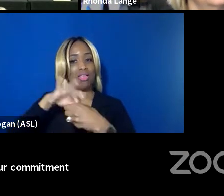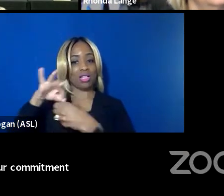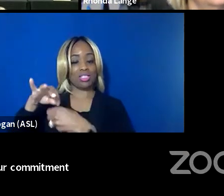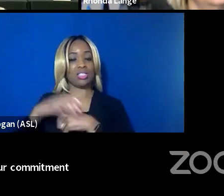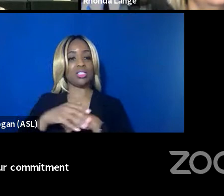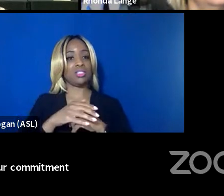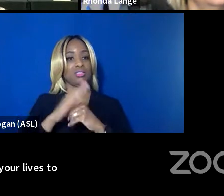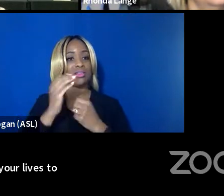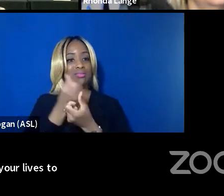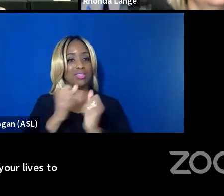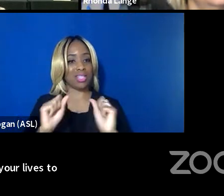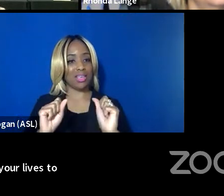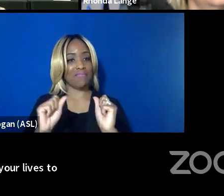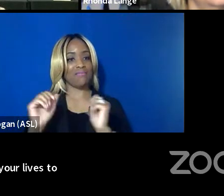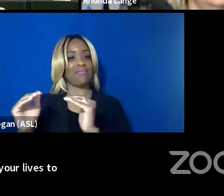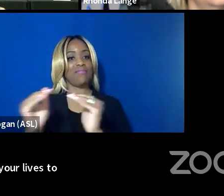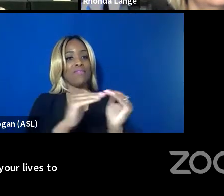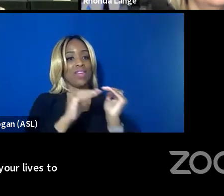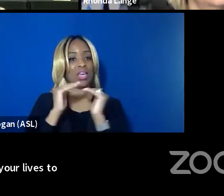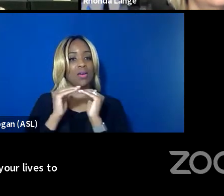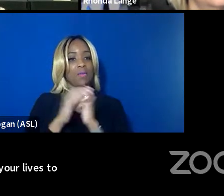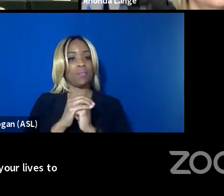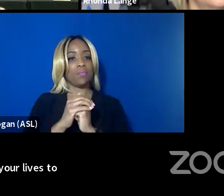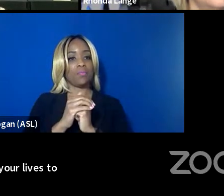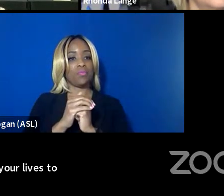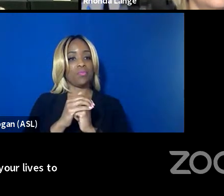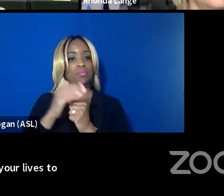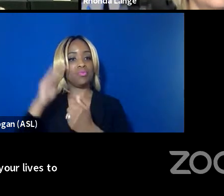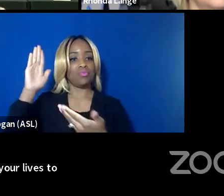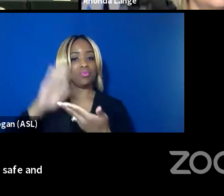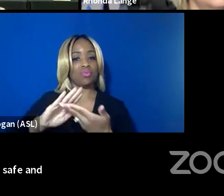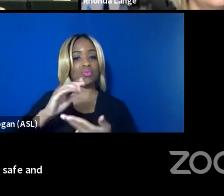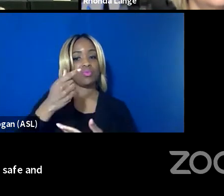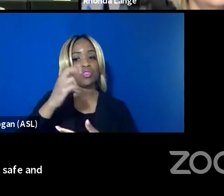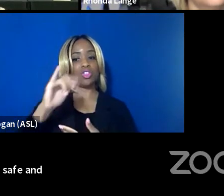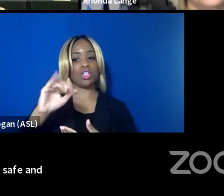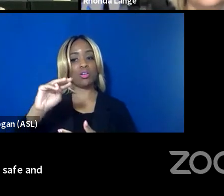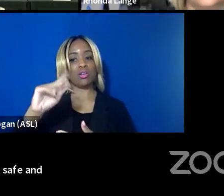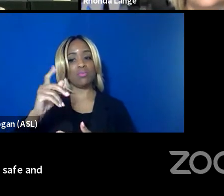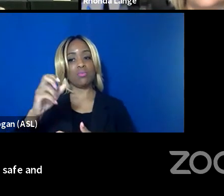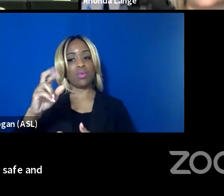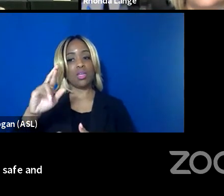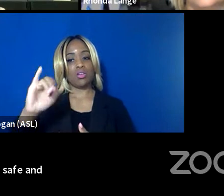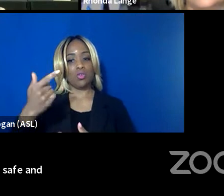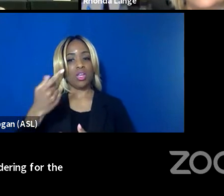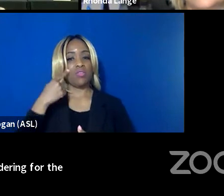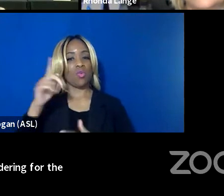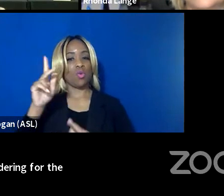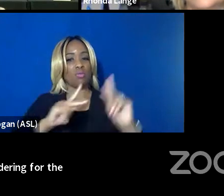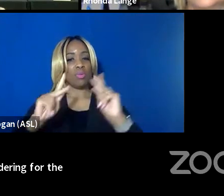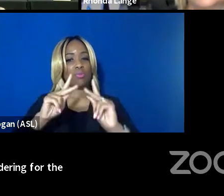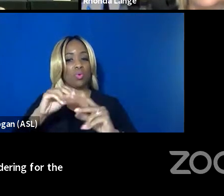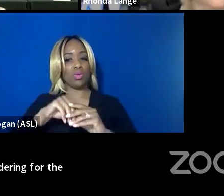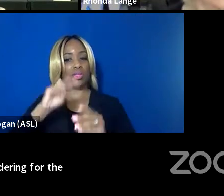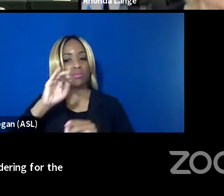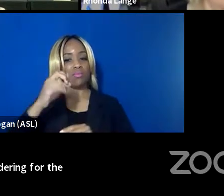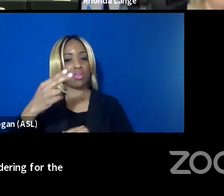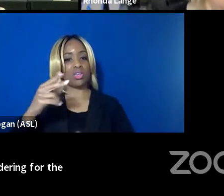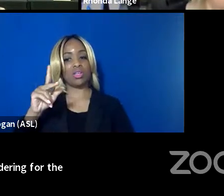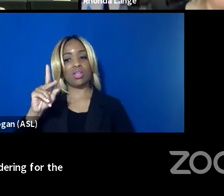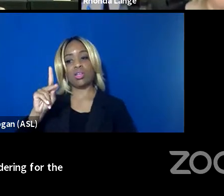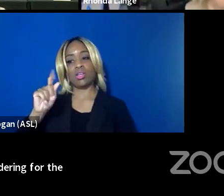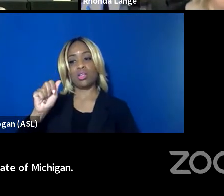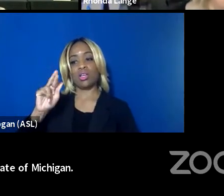are safe and fair, to reduce gerrymandering for the people across the entire state of Michigan. My name is Karina Freeman.